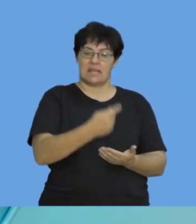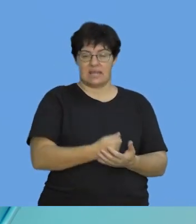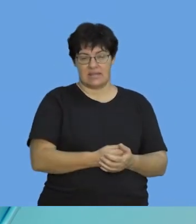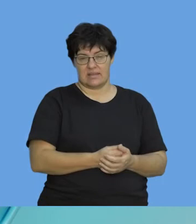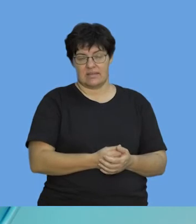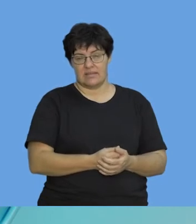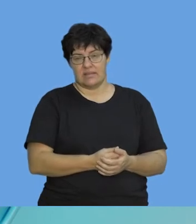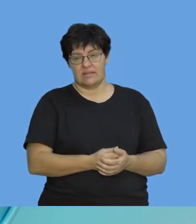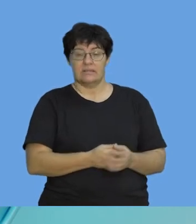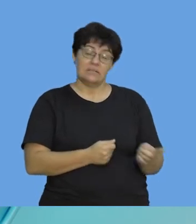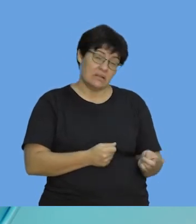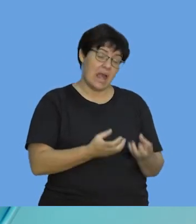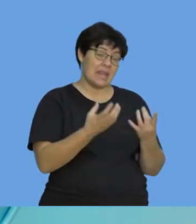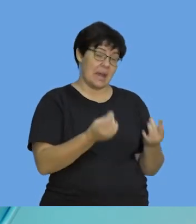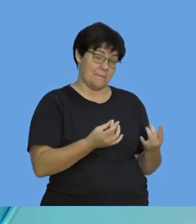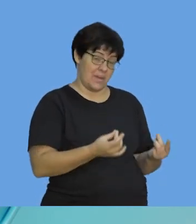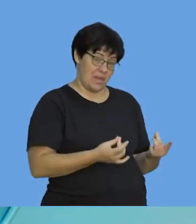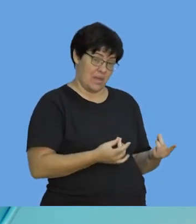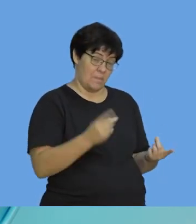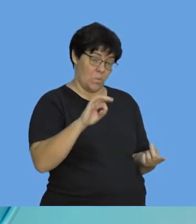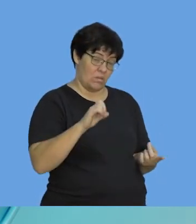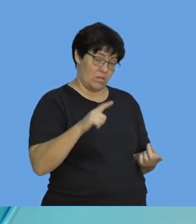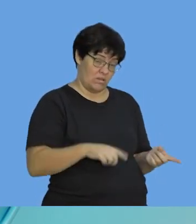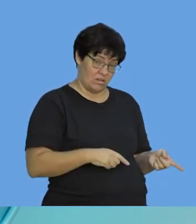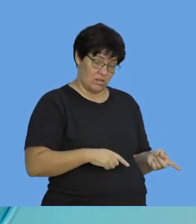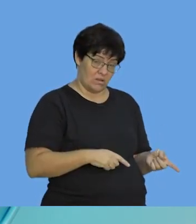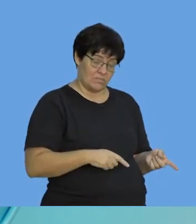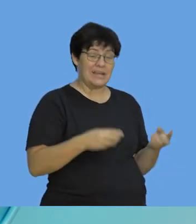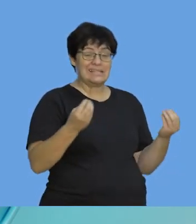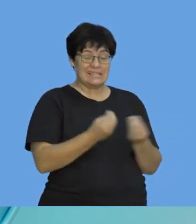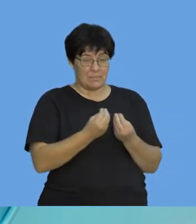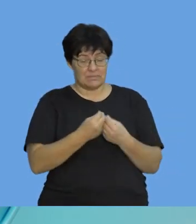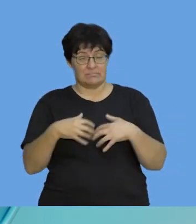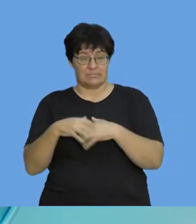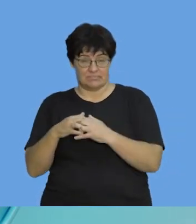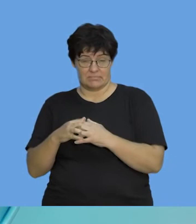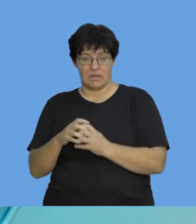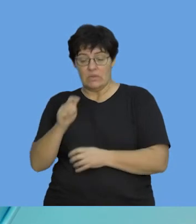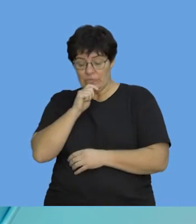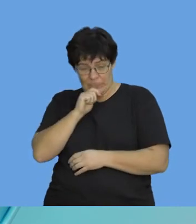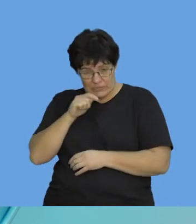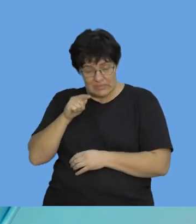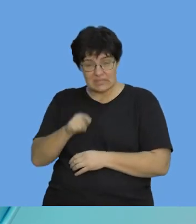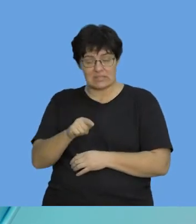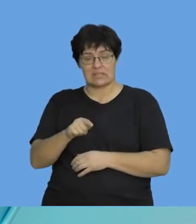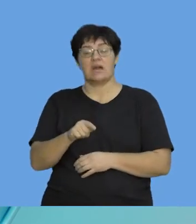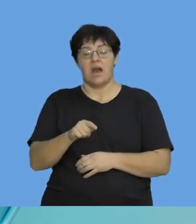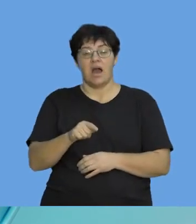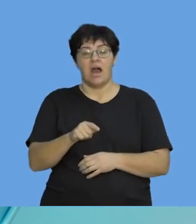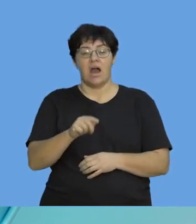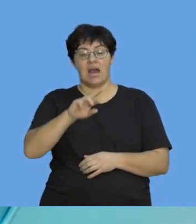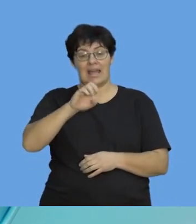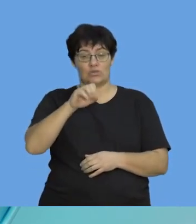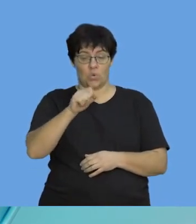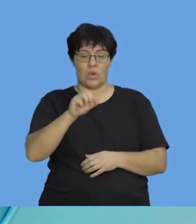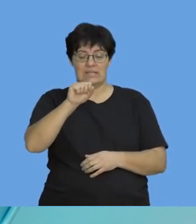if this is the number of moles in which these substances react, we'll use that stoichiometric mole ratio to actually